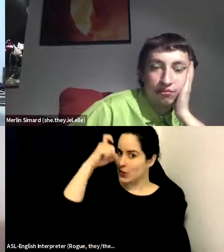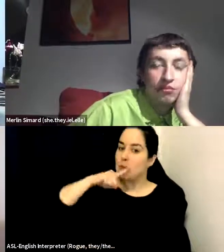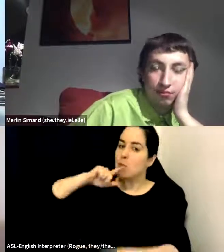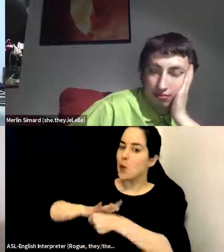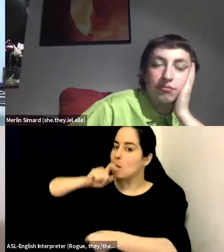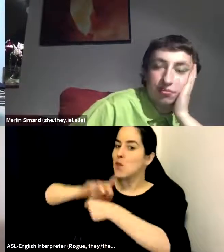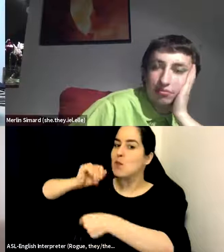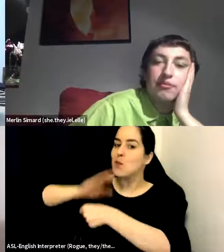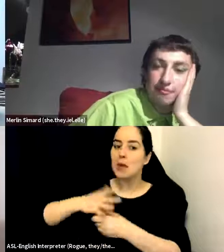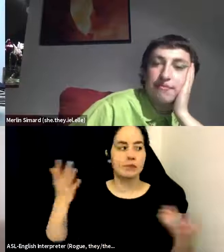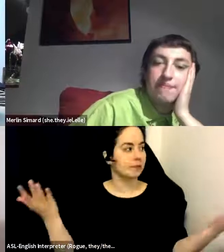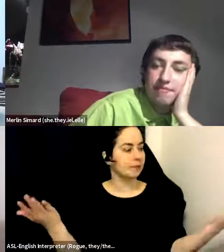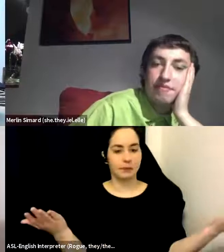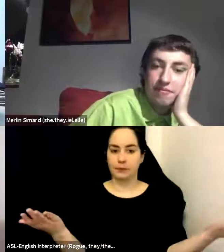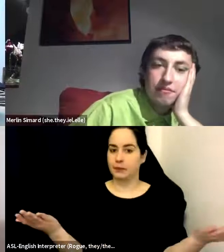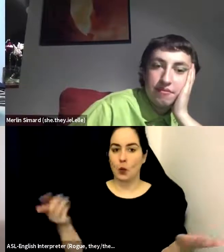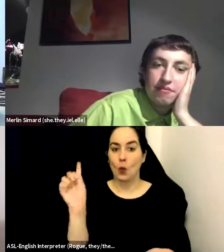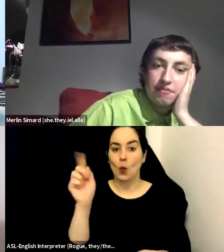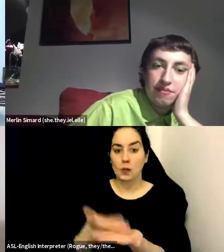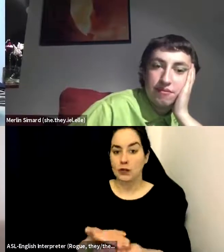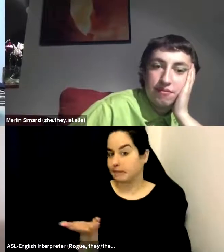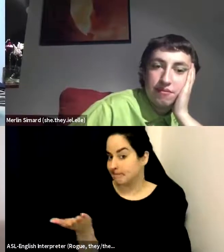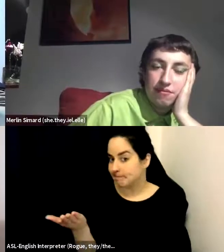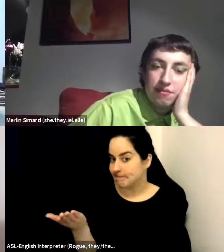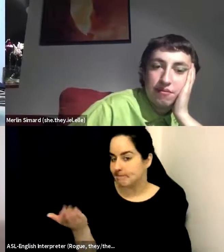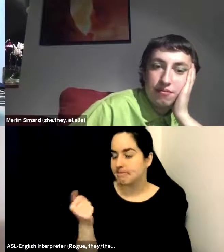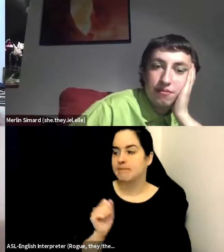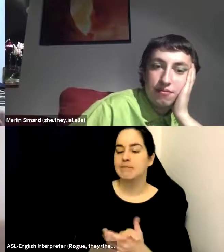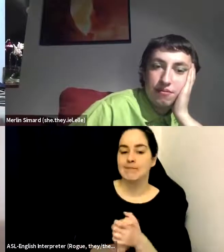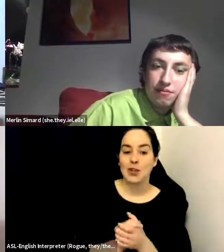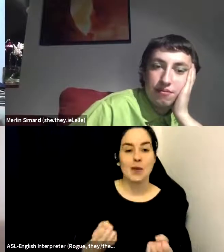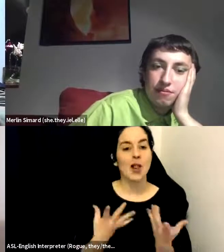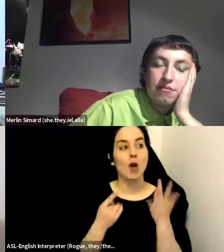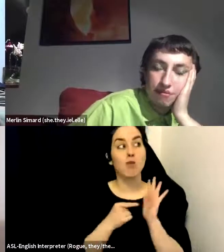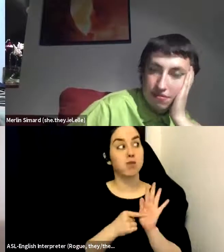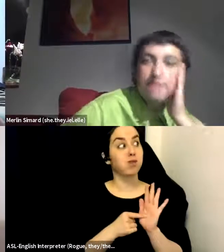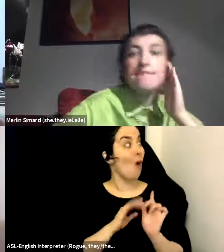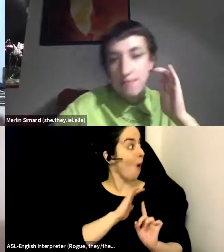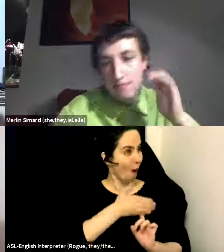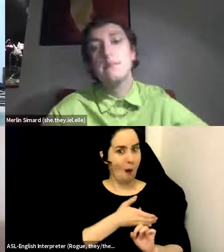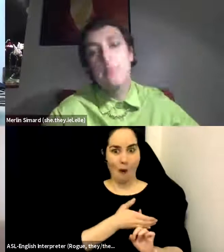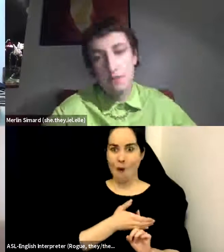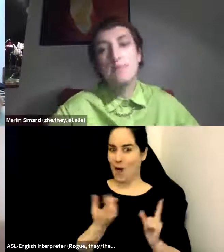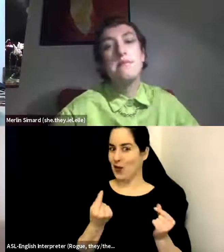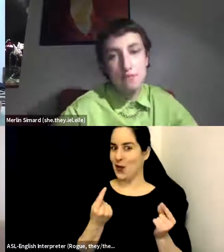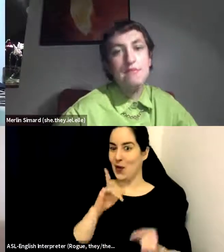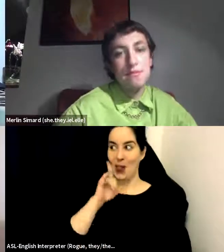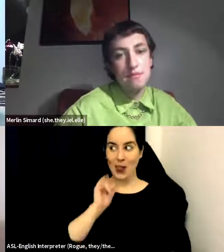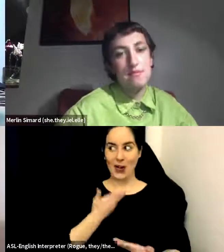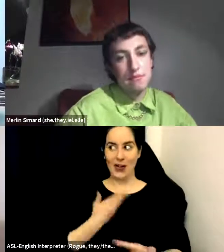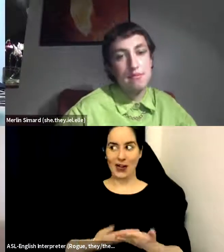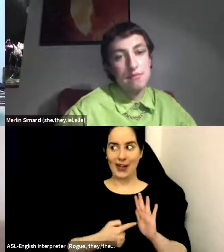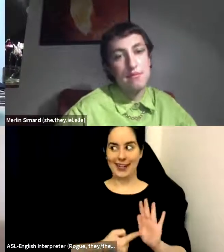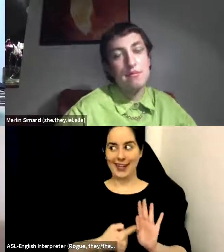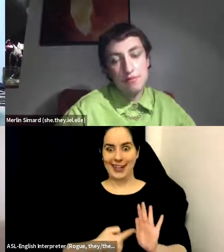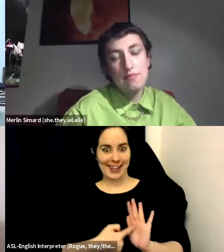through with those promises. So there's been a lot of performative actions from institutions, and I'd just like to see